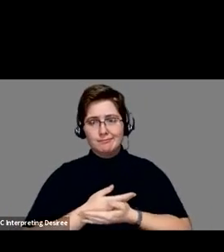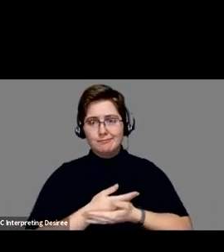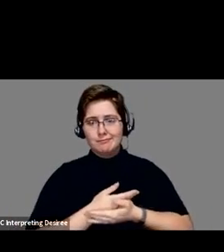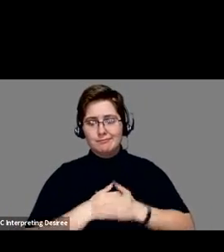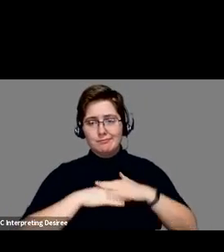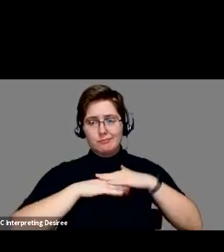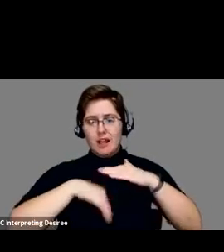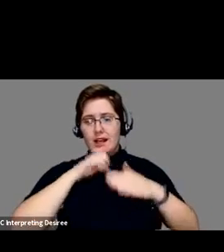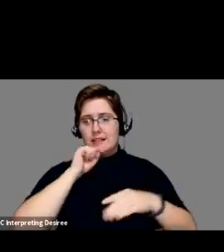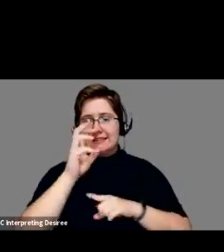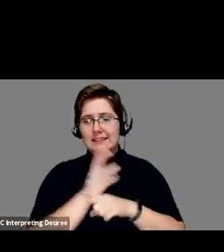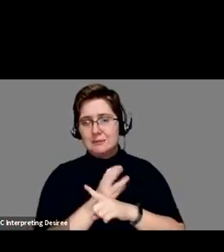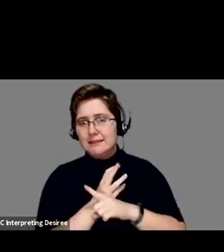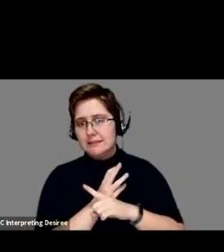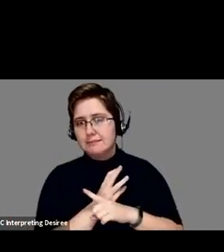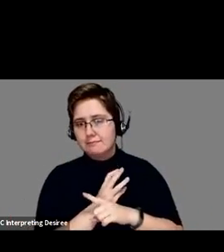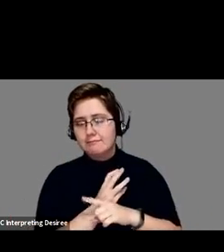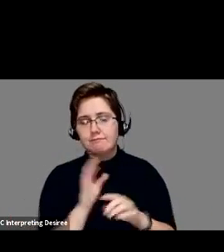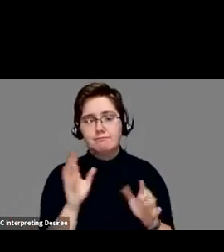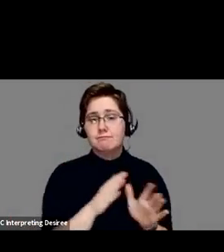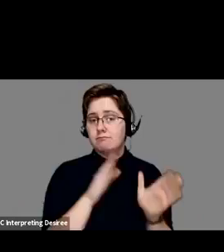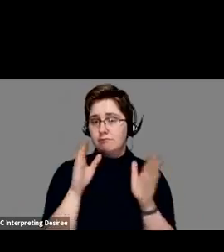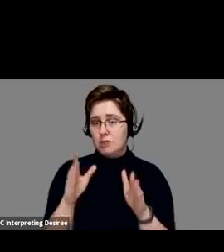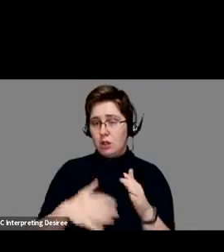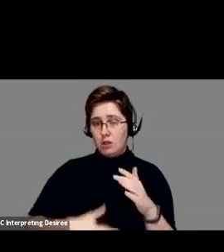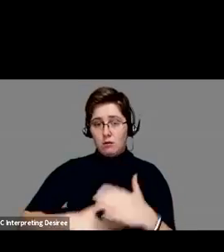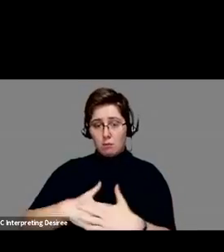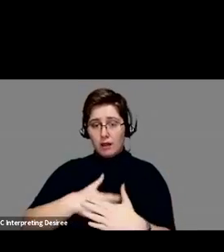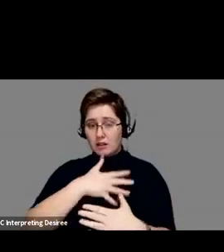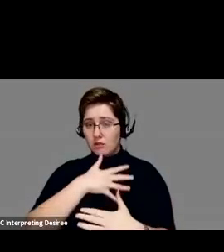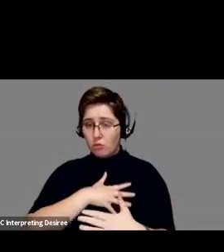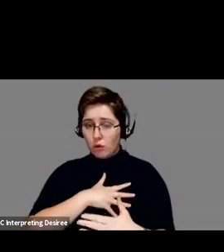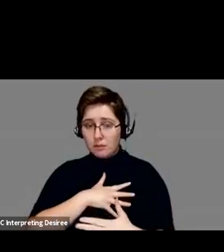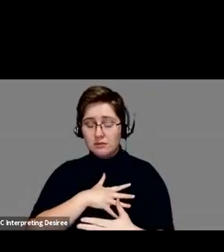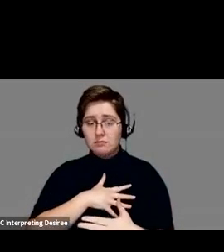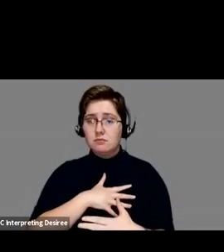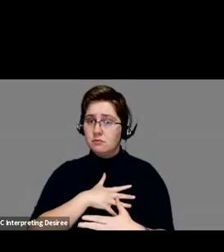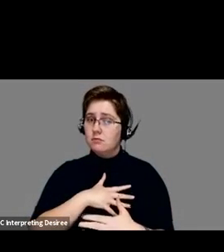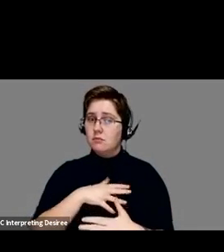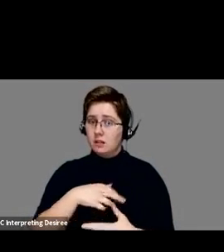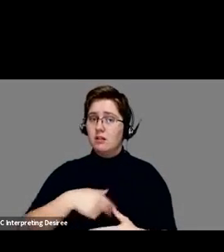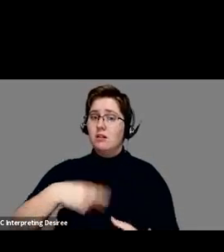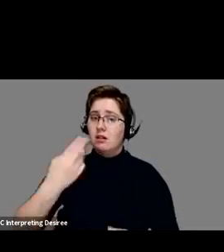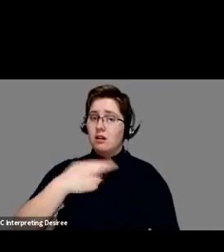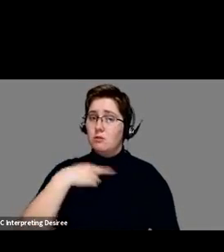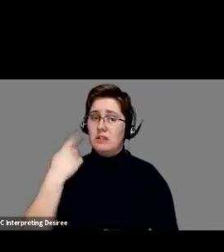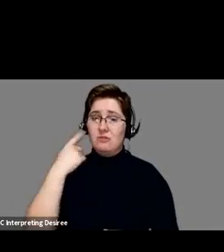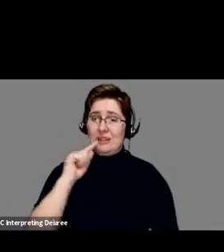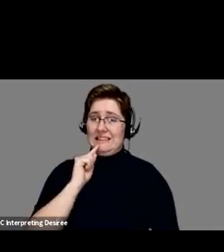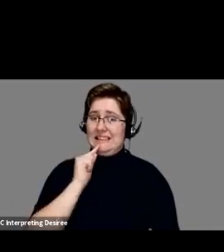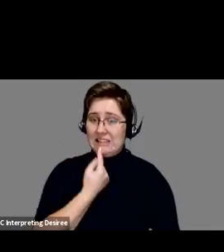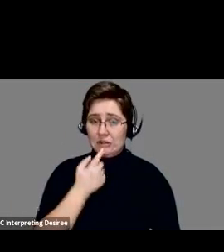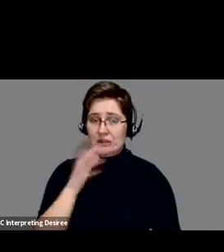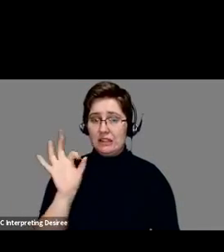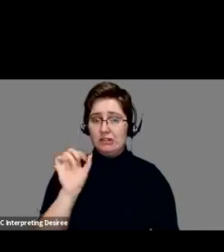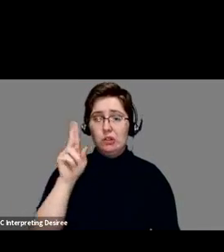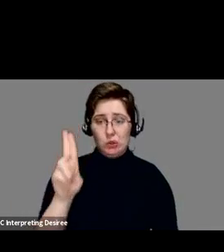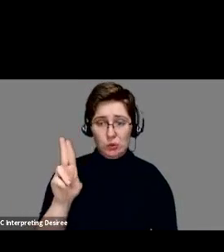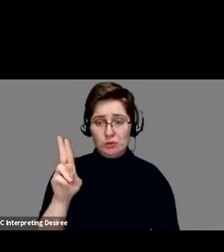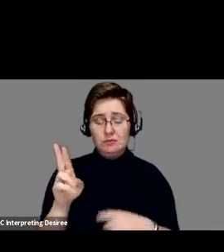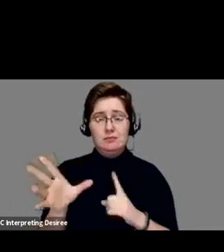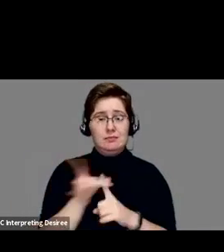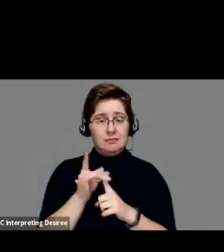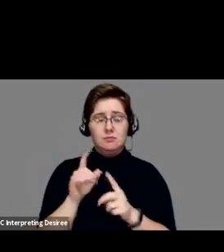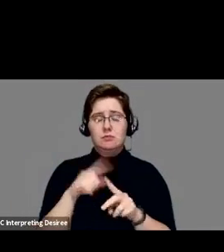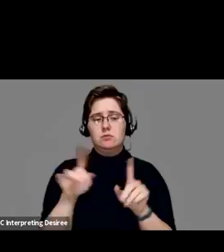who's younger than 6. And then pregnant women are especially at risk for severe influenza, as well